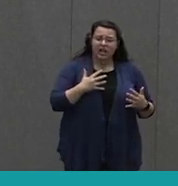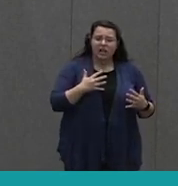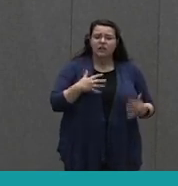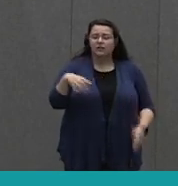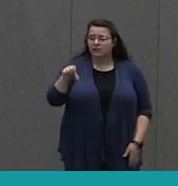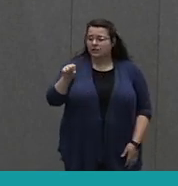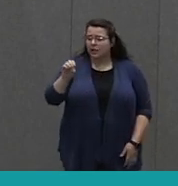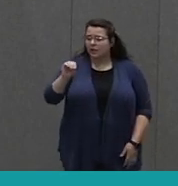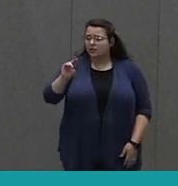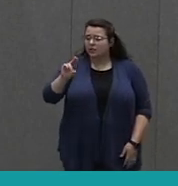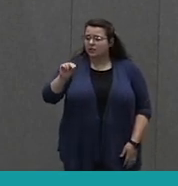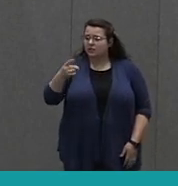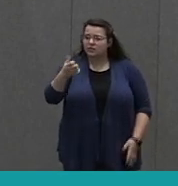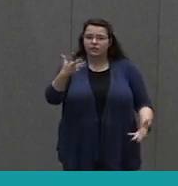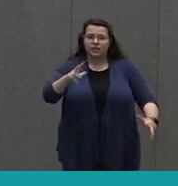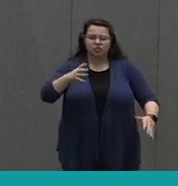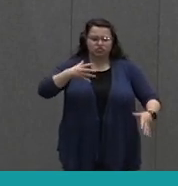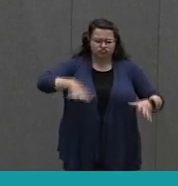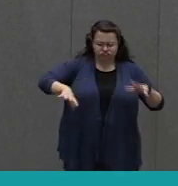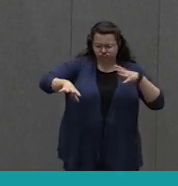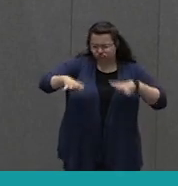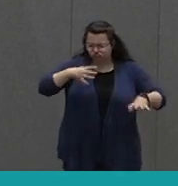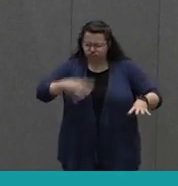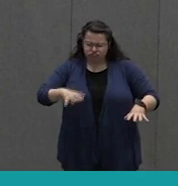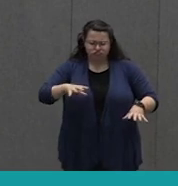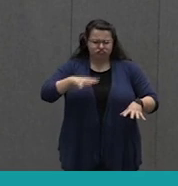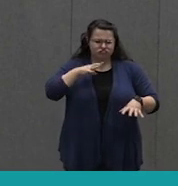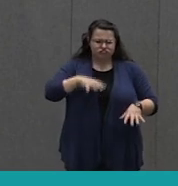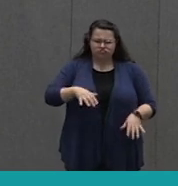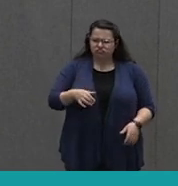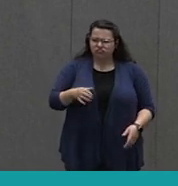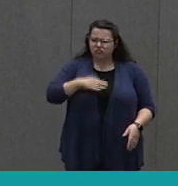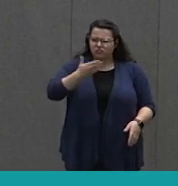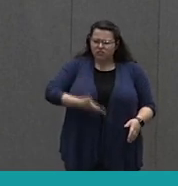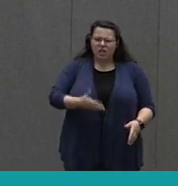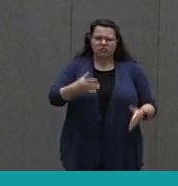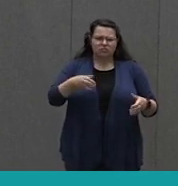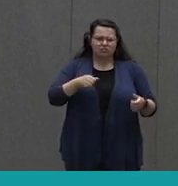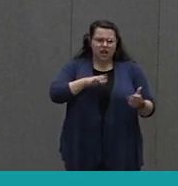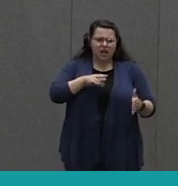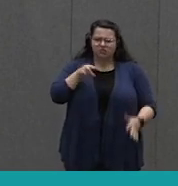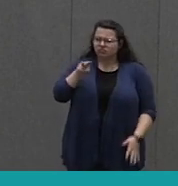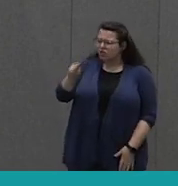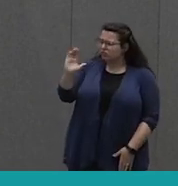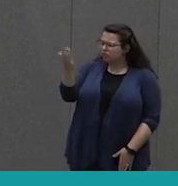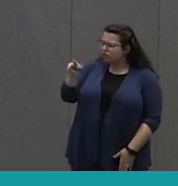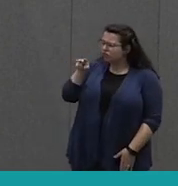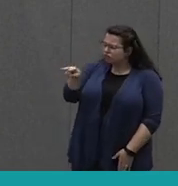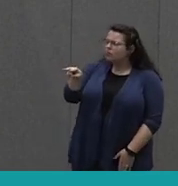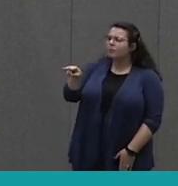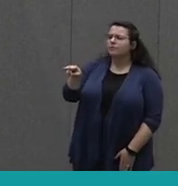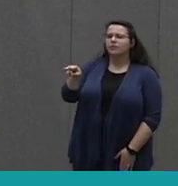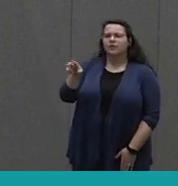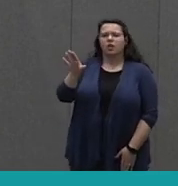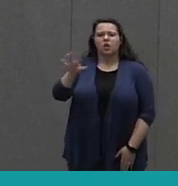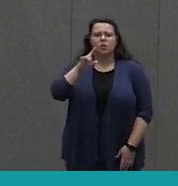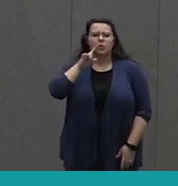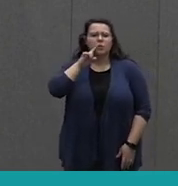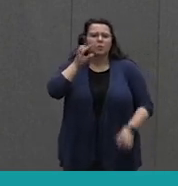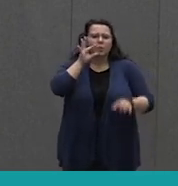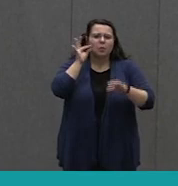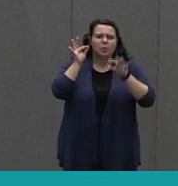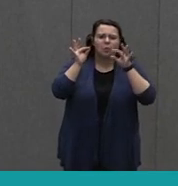Smudge got dressed in a fed-up sort of way, and then she looked at herself in the mirror. Even her whiskers